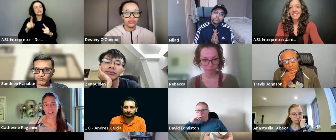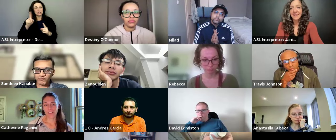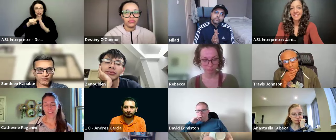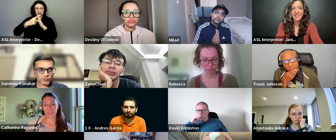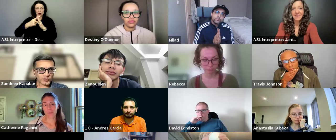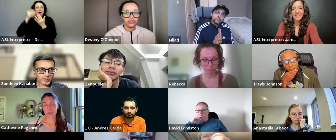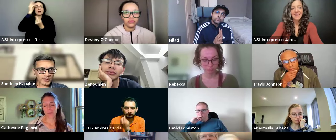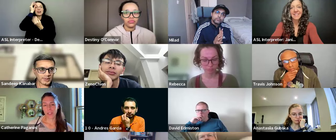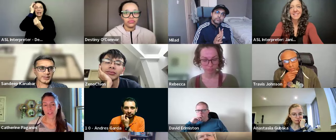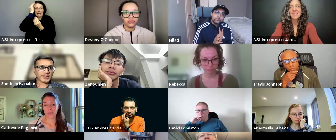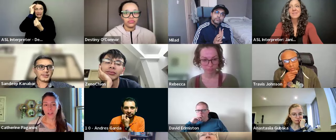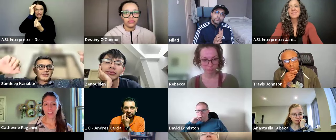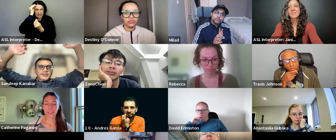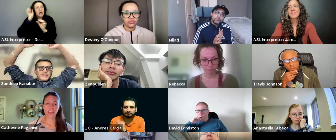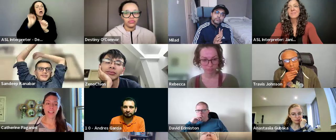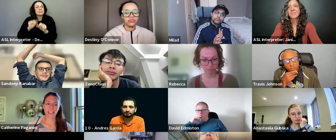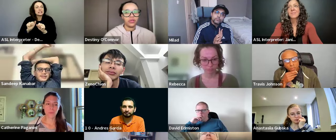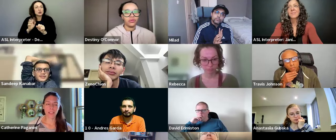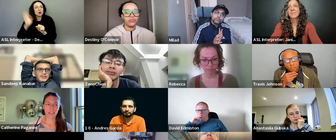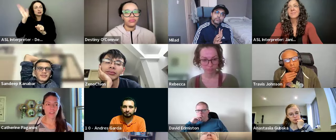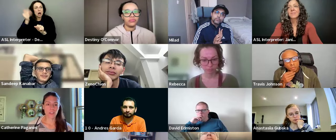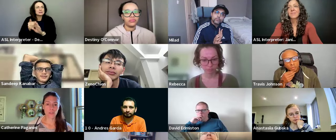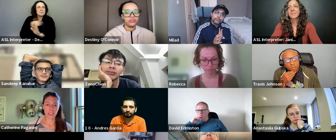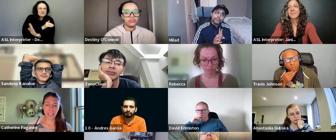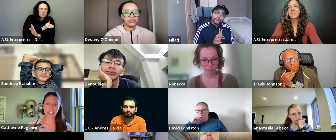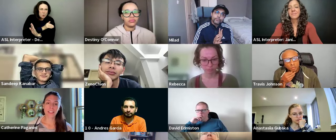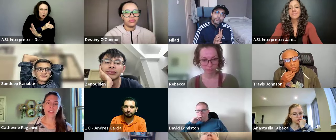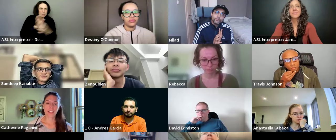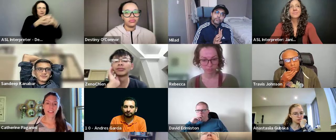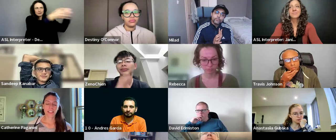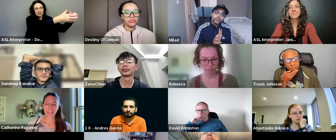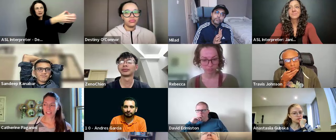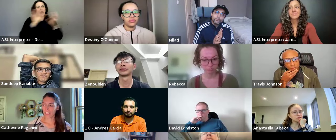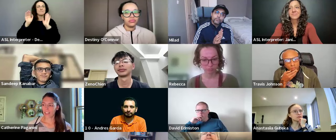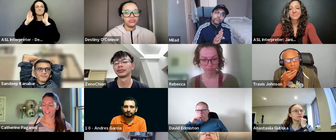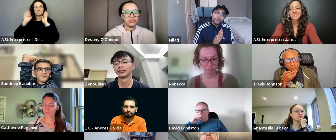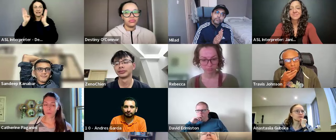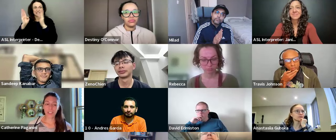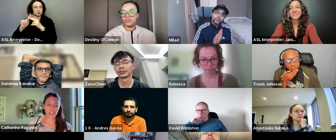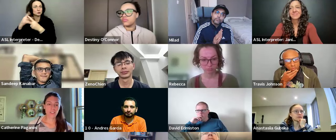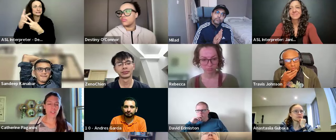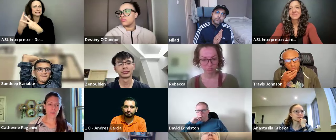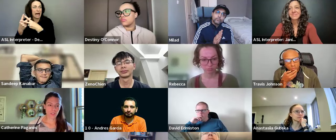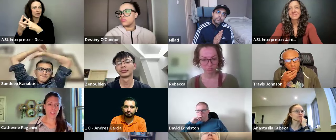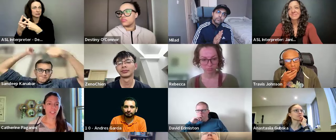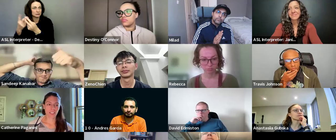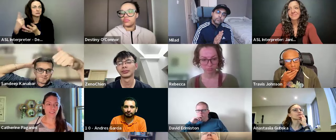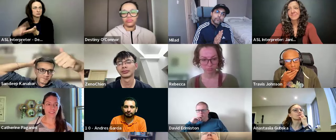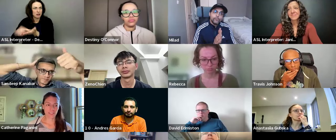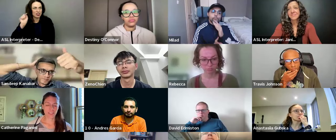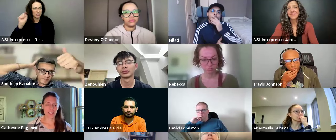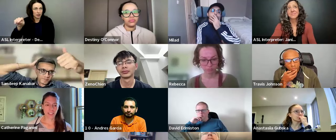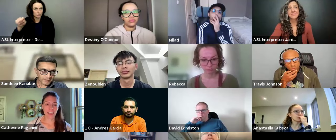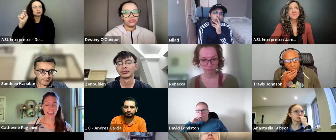thinking about potential talks and let's pay attention to Slack. And we need to start